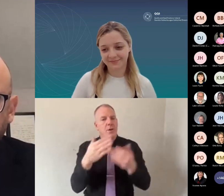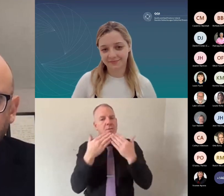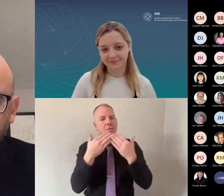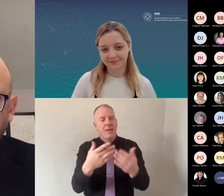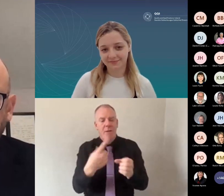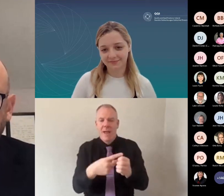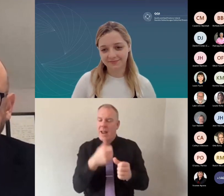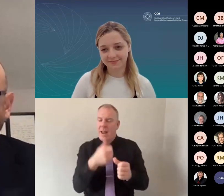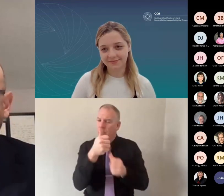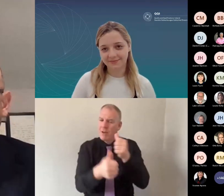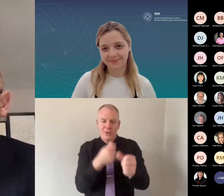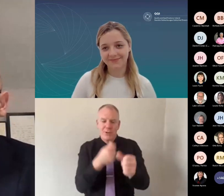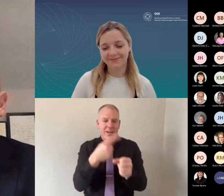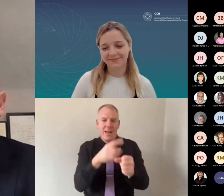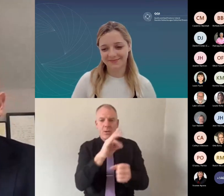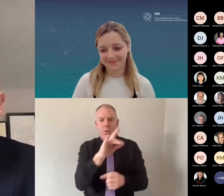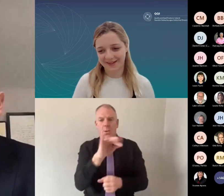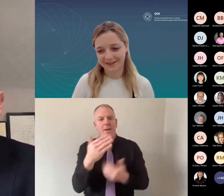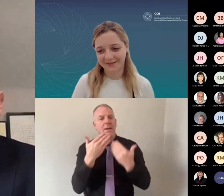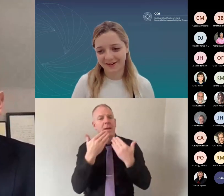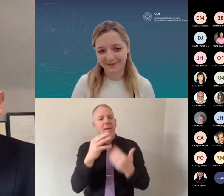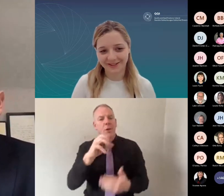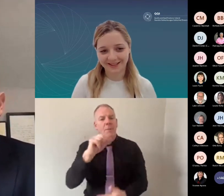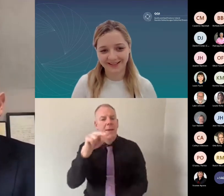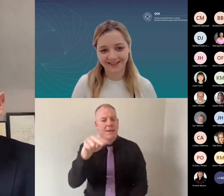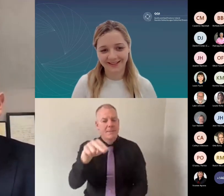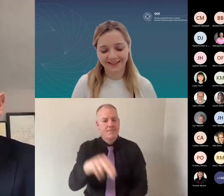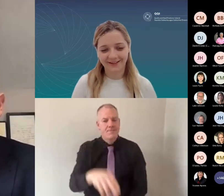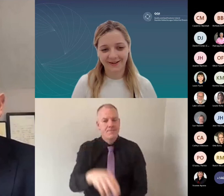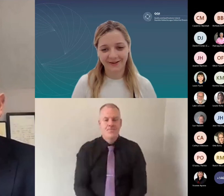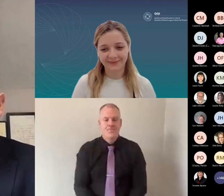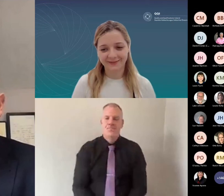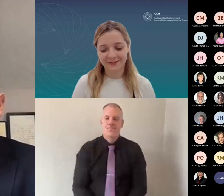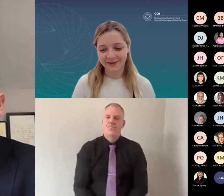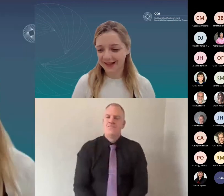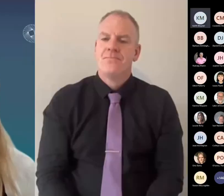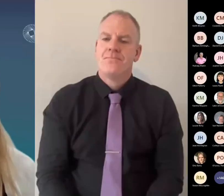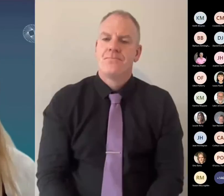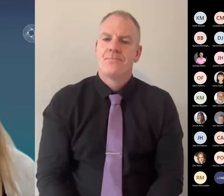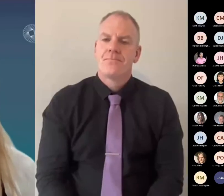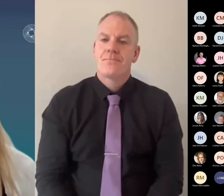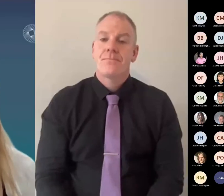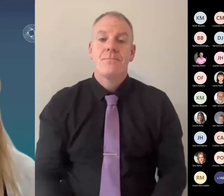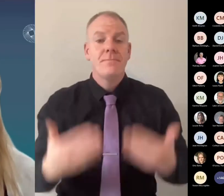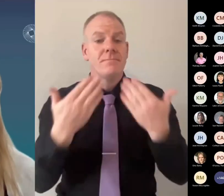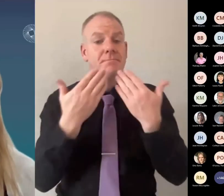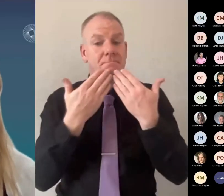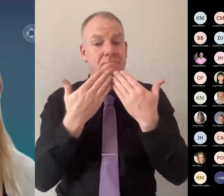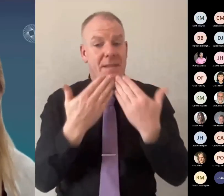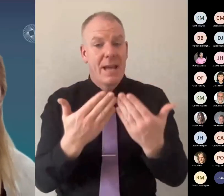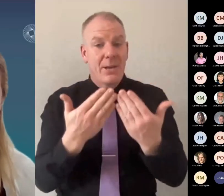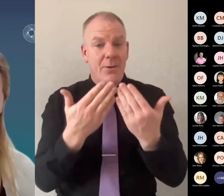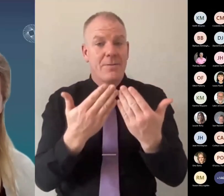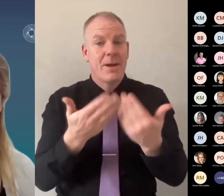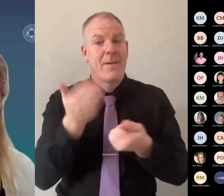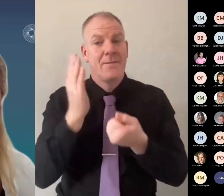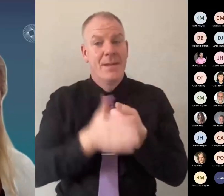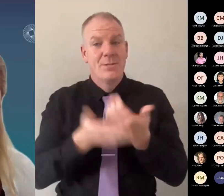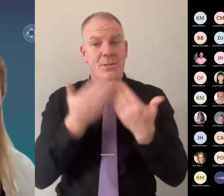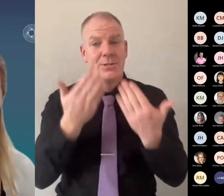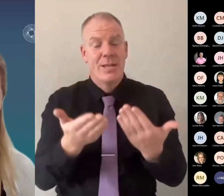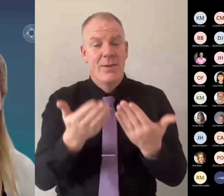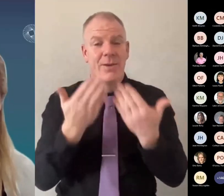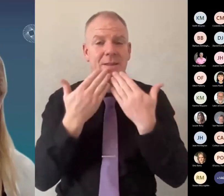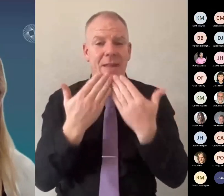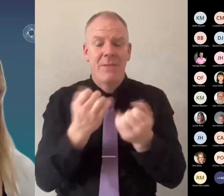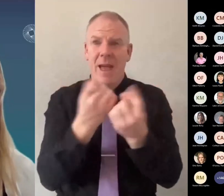to QQI. Thanks, Megan. Thank you very much, Keith. So that's it for us today. Thank you so much for